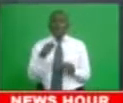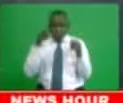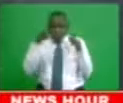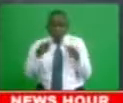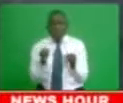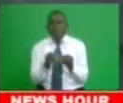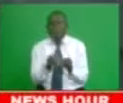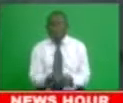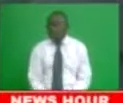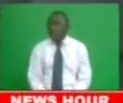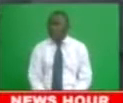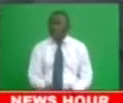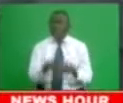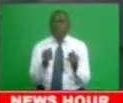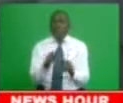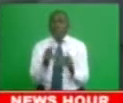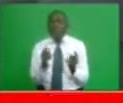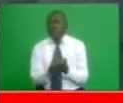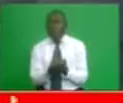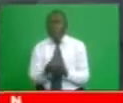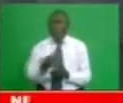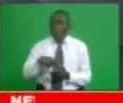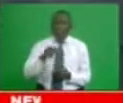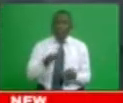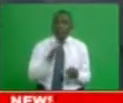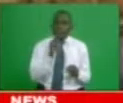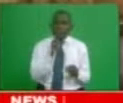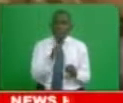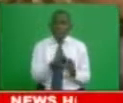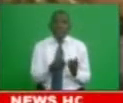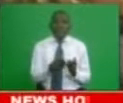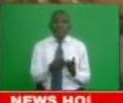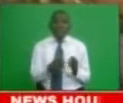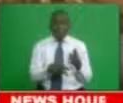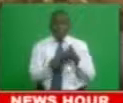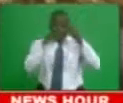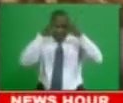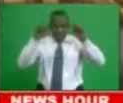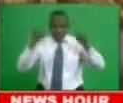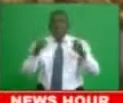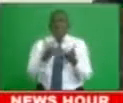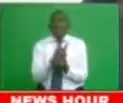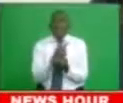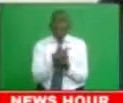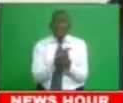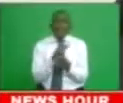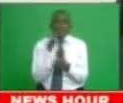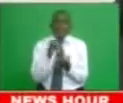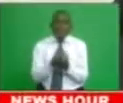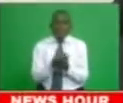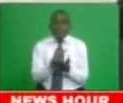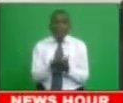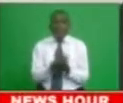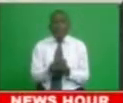on, so that then we can be extremely effective. Vice President Kwesi Misa-Arthur mentioned the